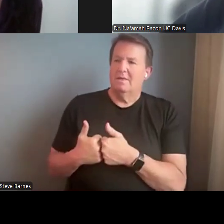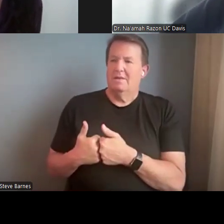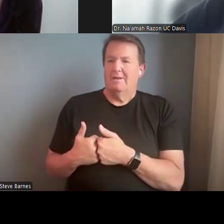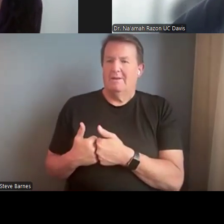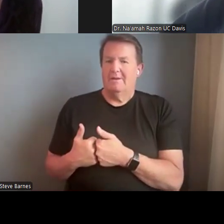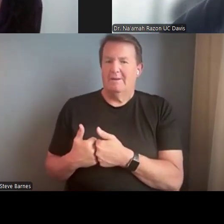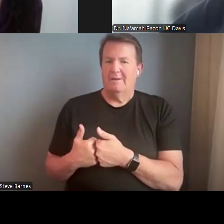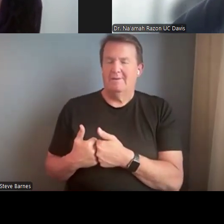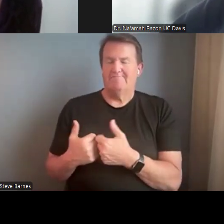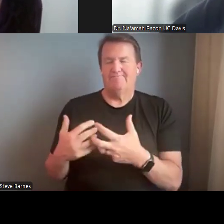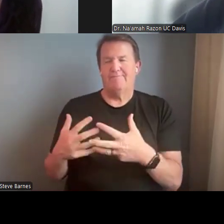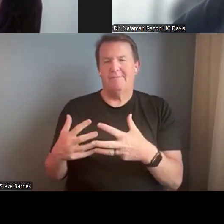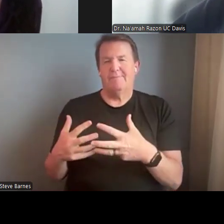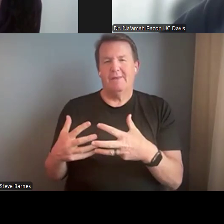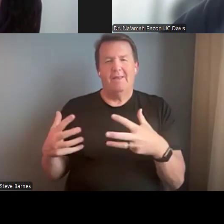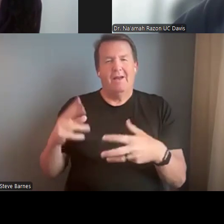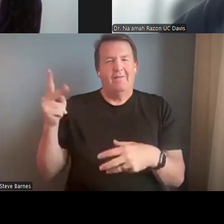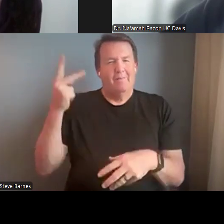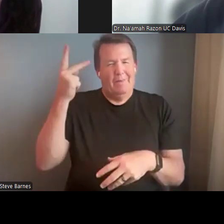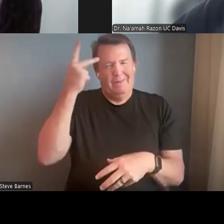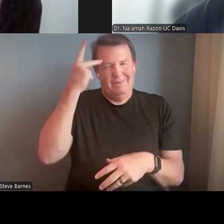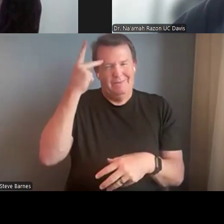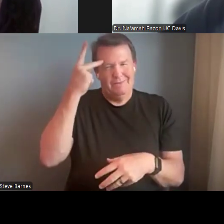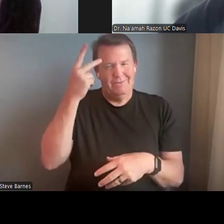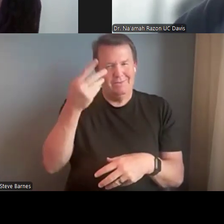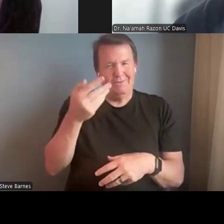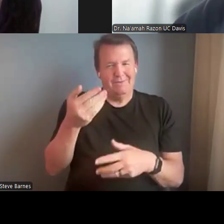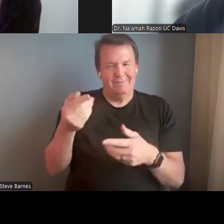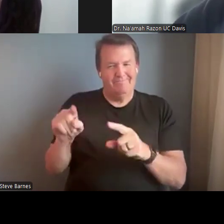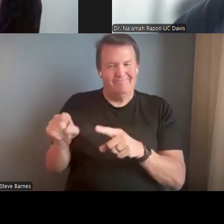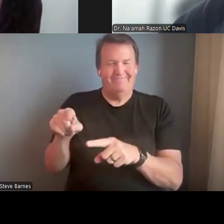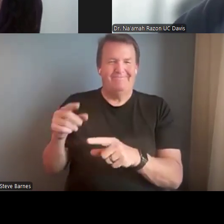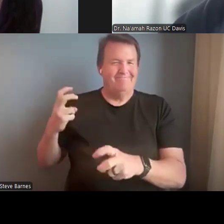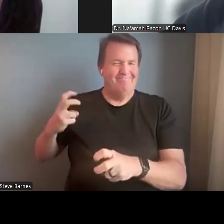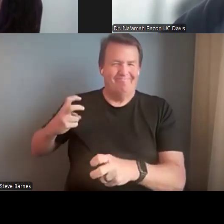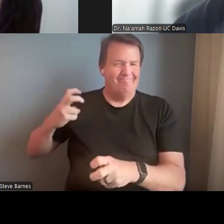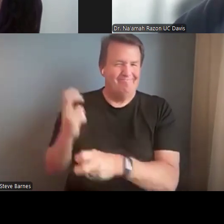extreme political times right now where that makes this very hard. But also, I think,